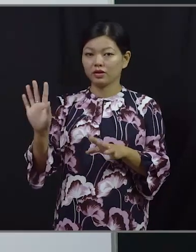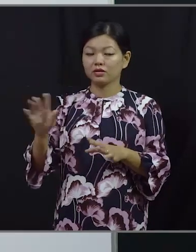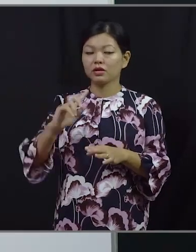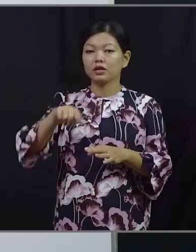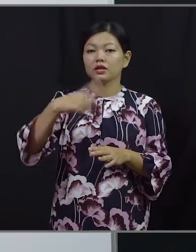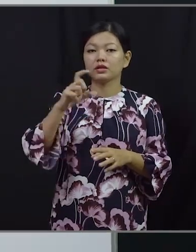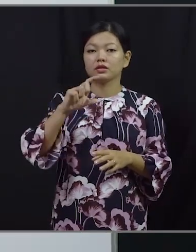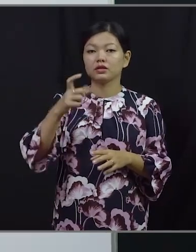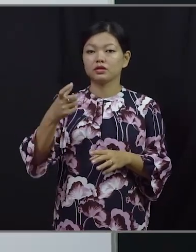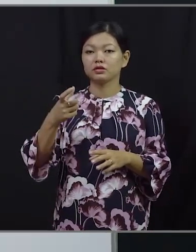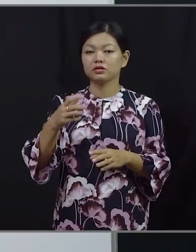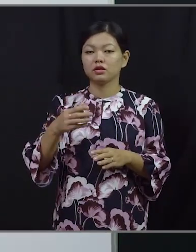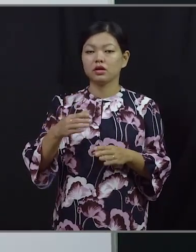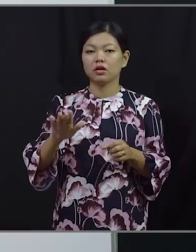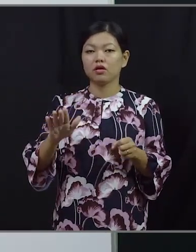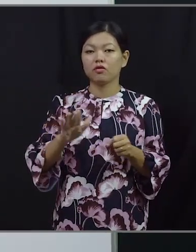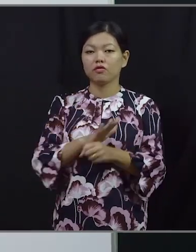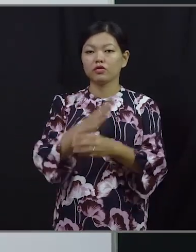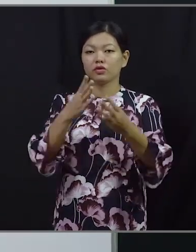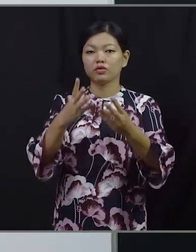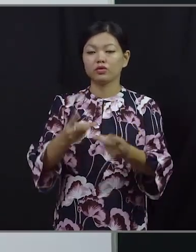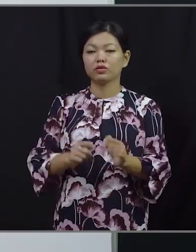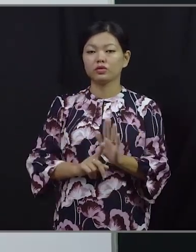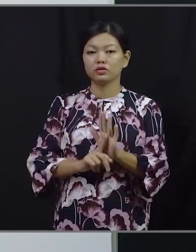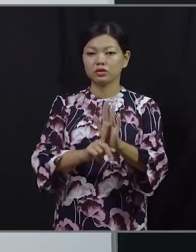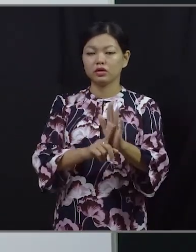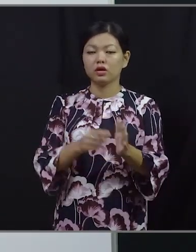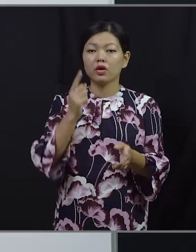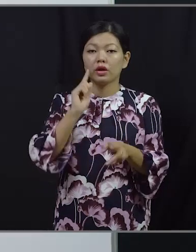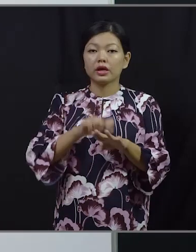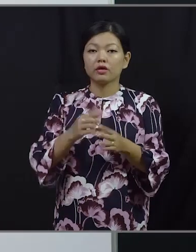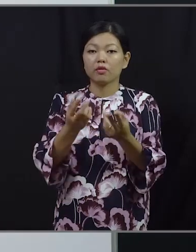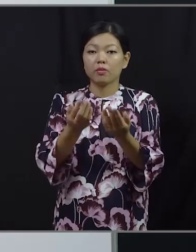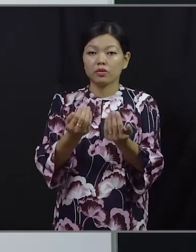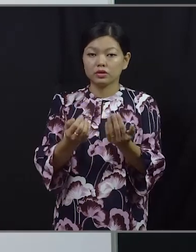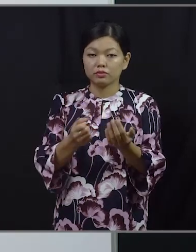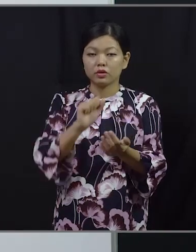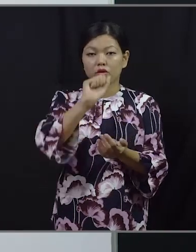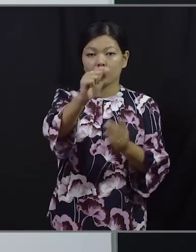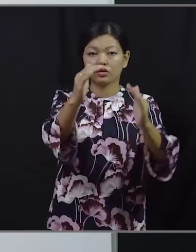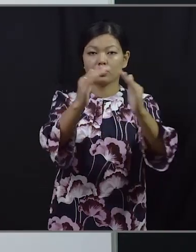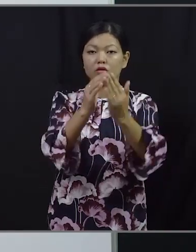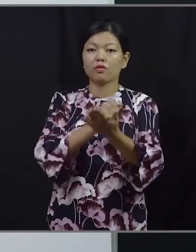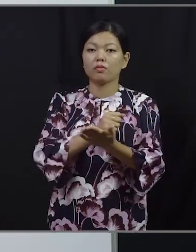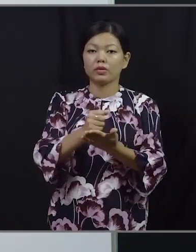okay? So, or you can try at home. So you just multiply and you try to get this D by U value, okay?